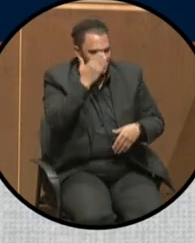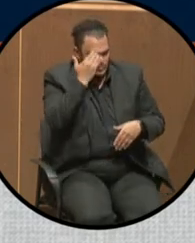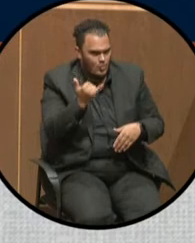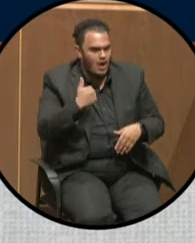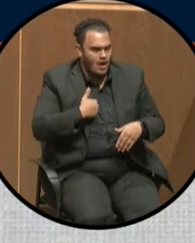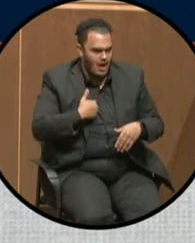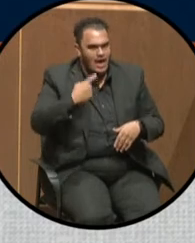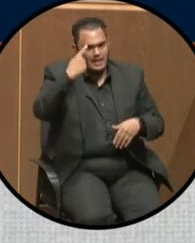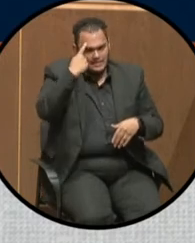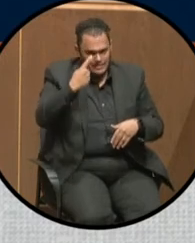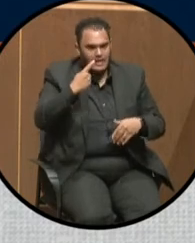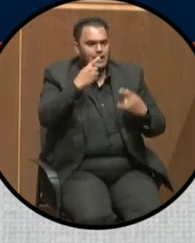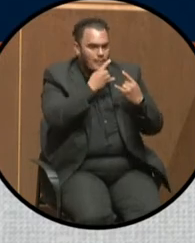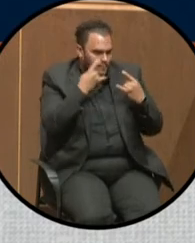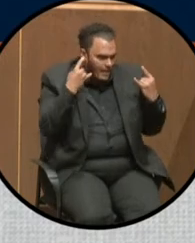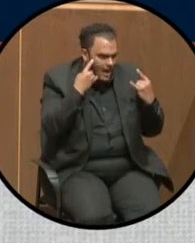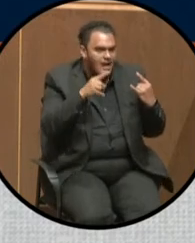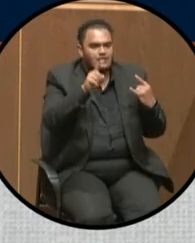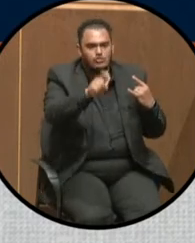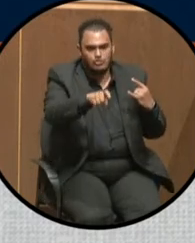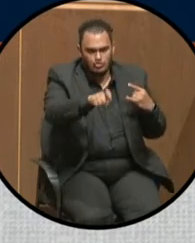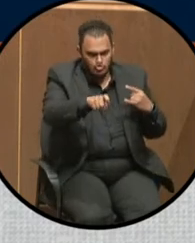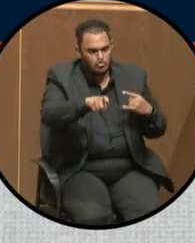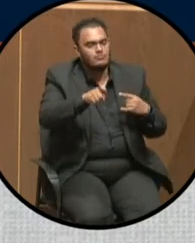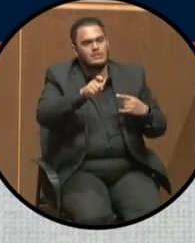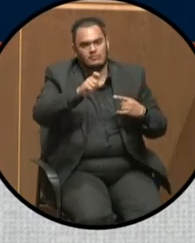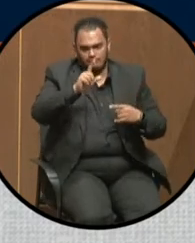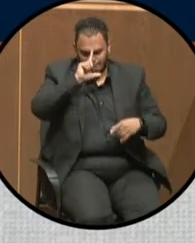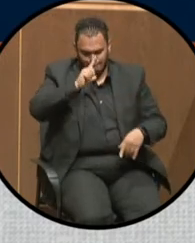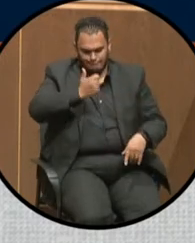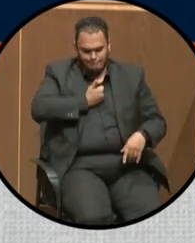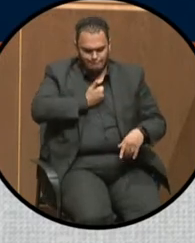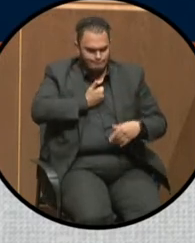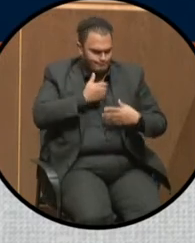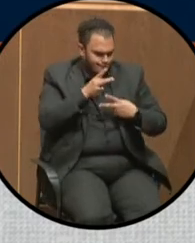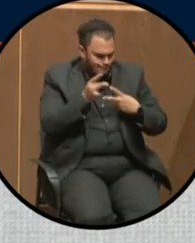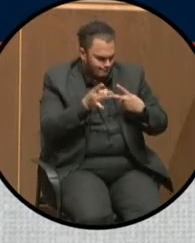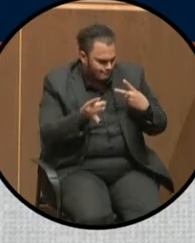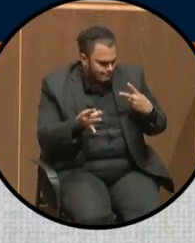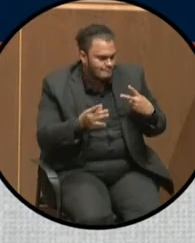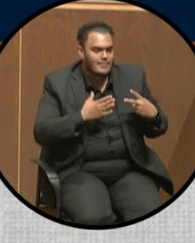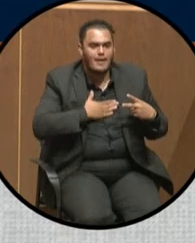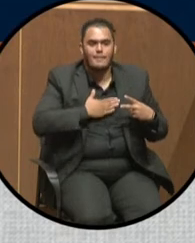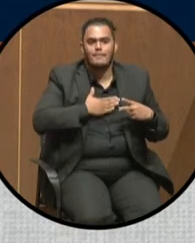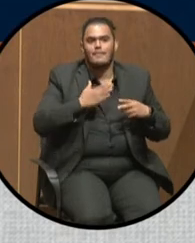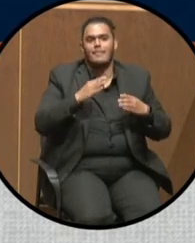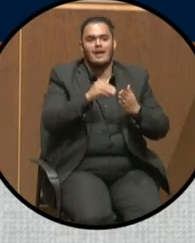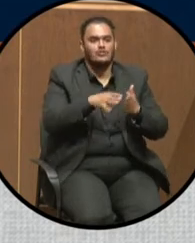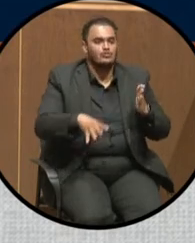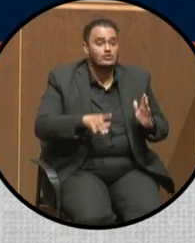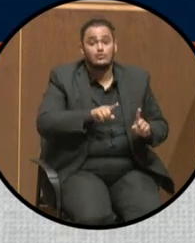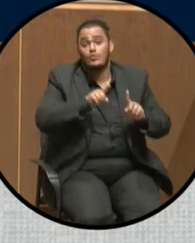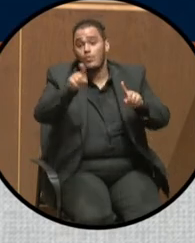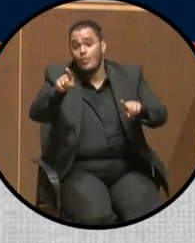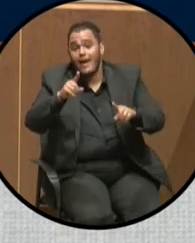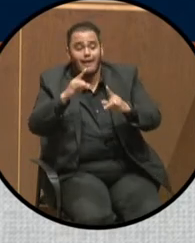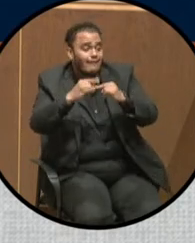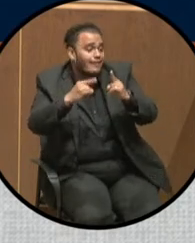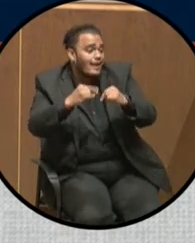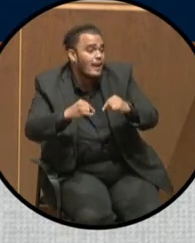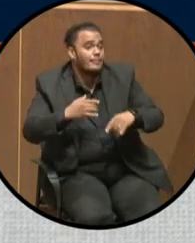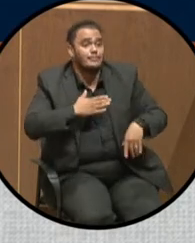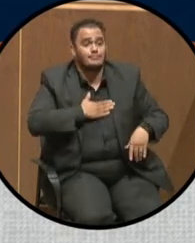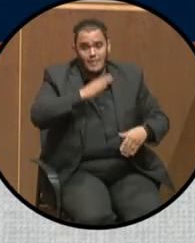optional. All summer for us, my kids have been traveling. They've been to camp. My son's baseball team went to a